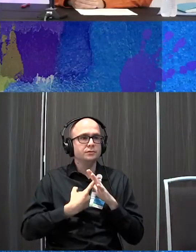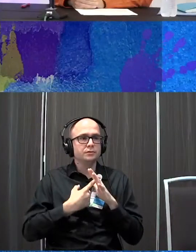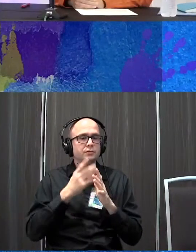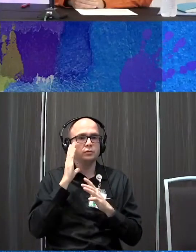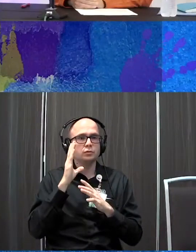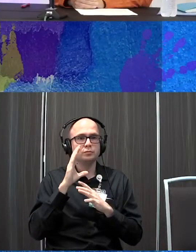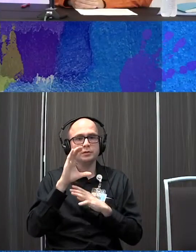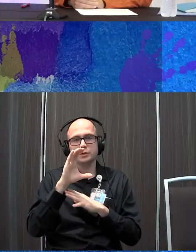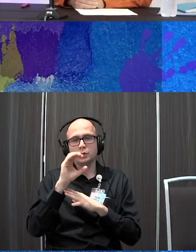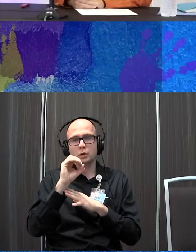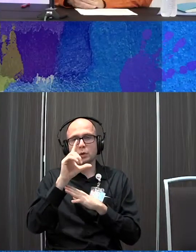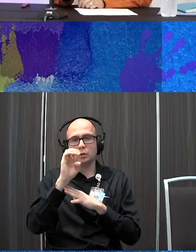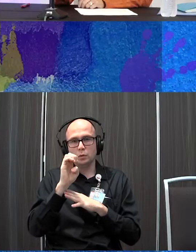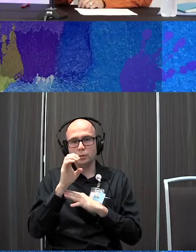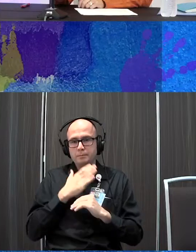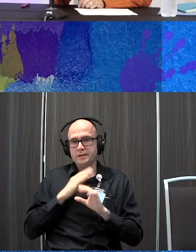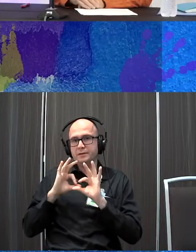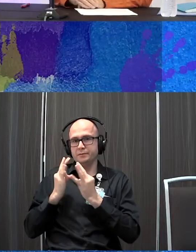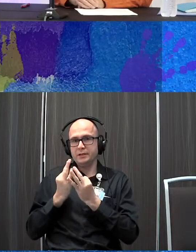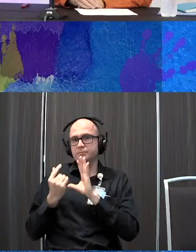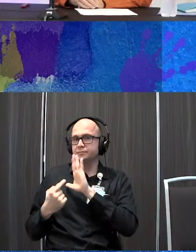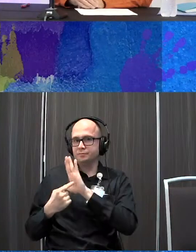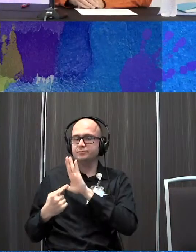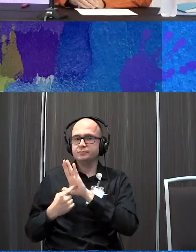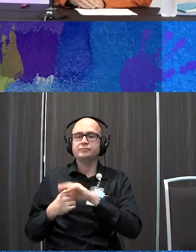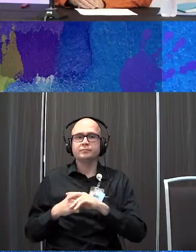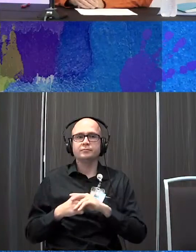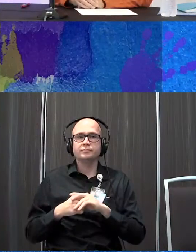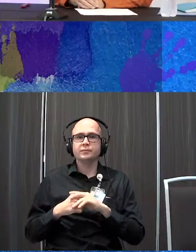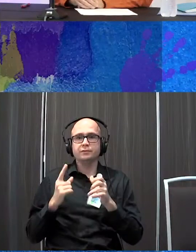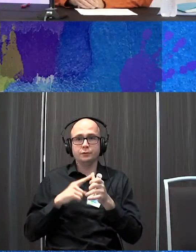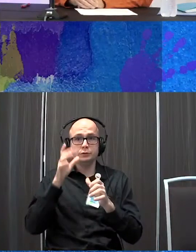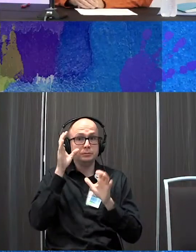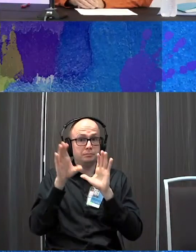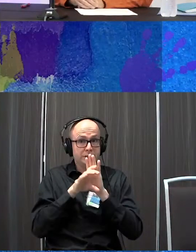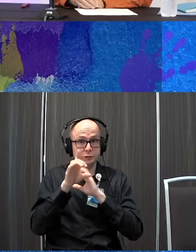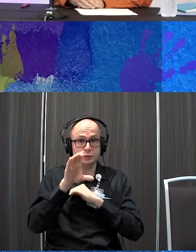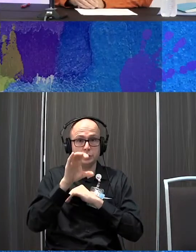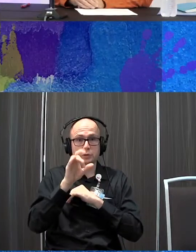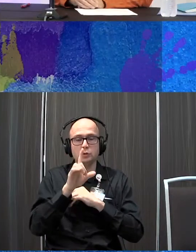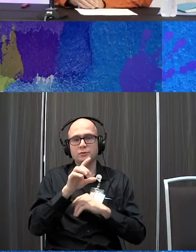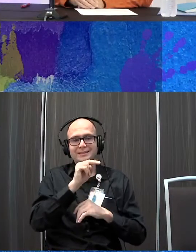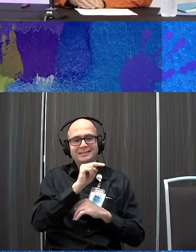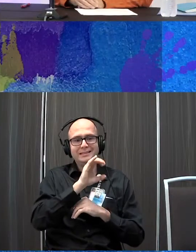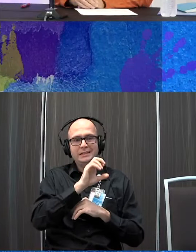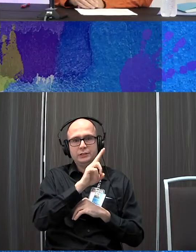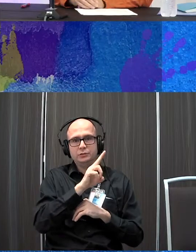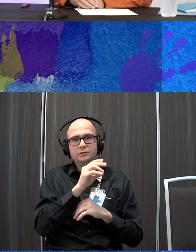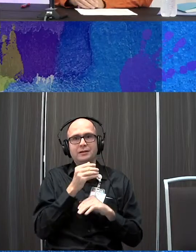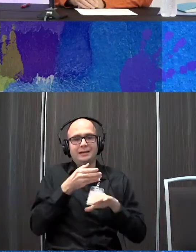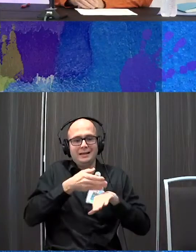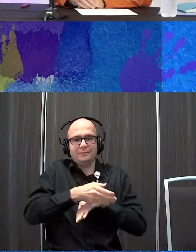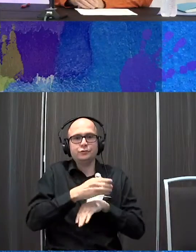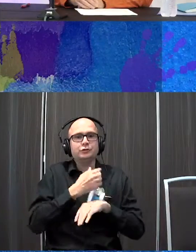using Cole and our family as an example in a lot of these things. So the first picture is of Cole in the NICU still right after he got his